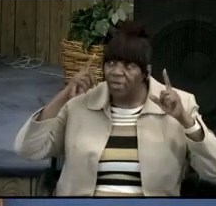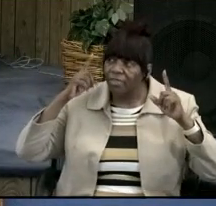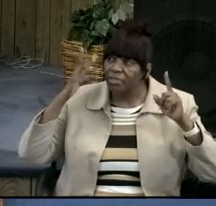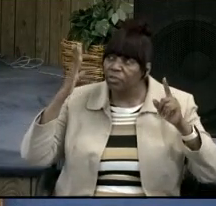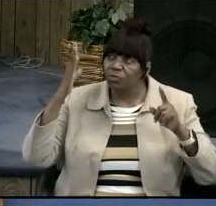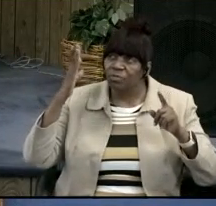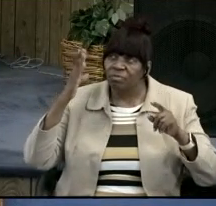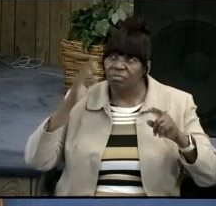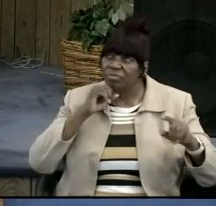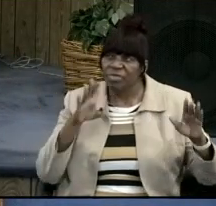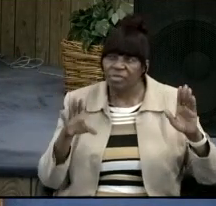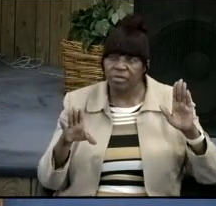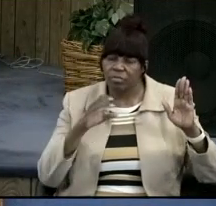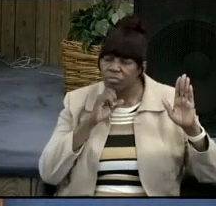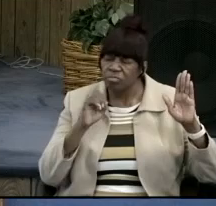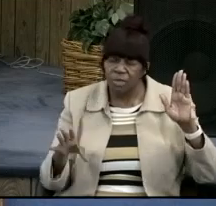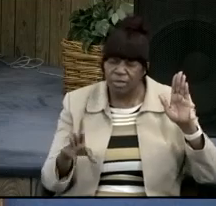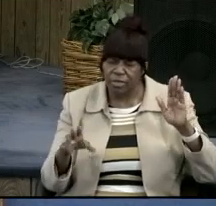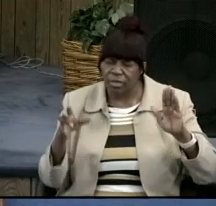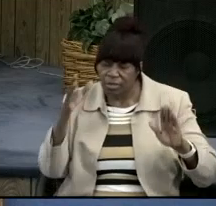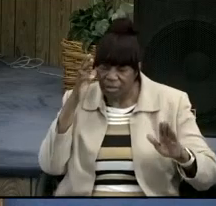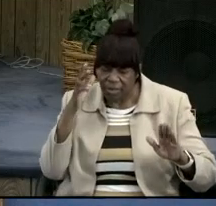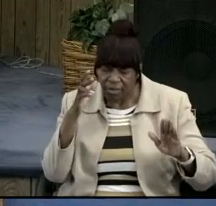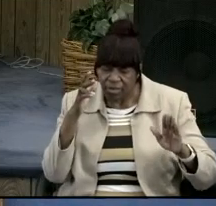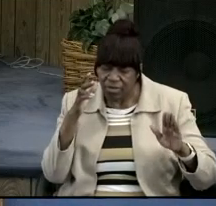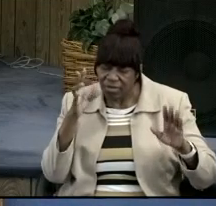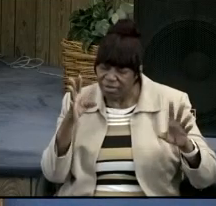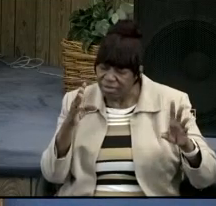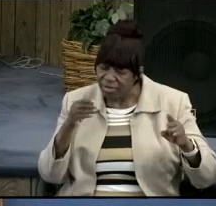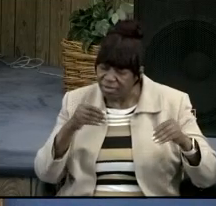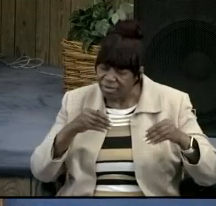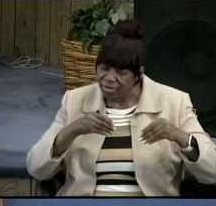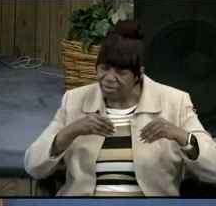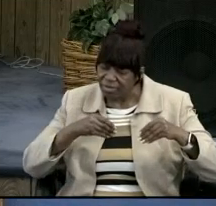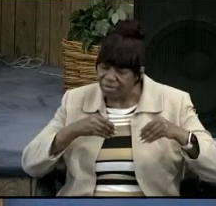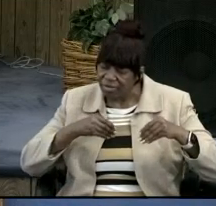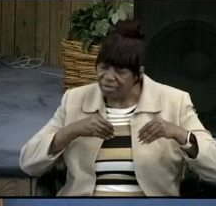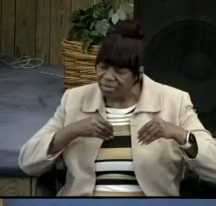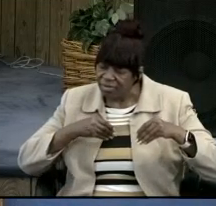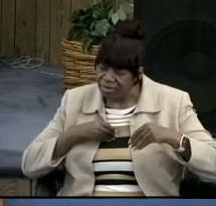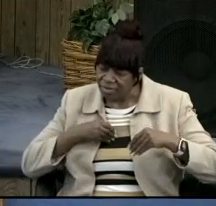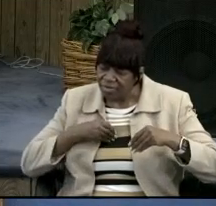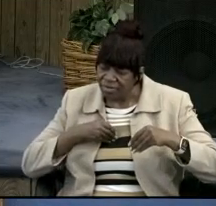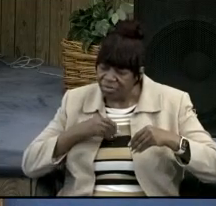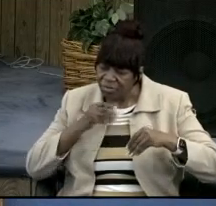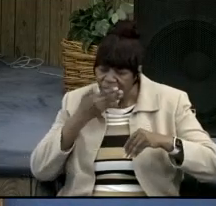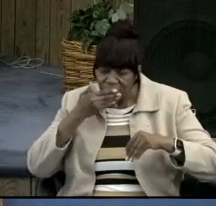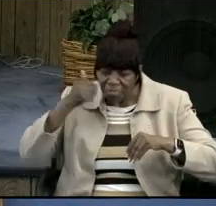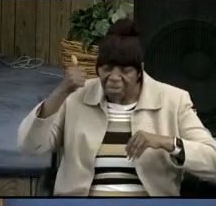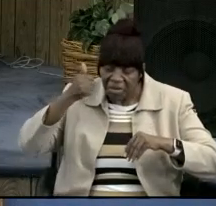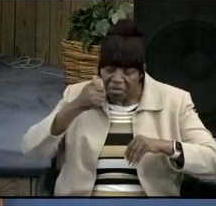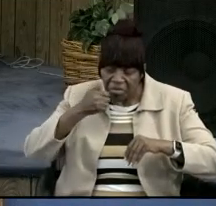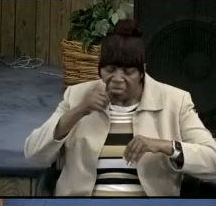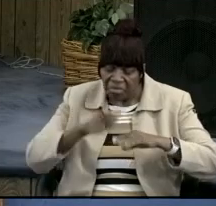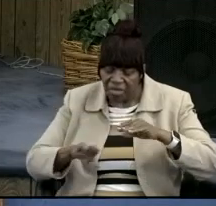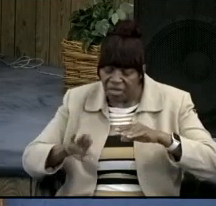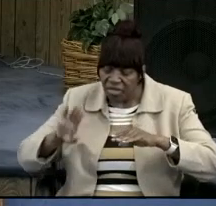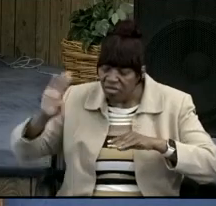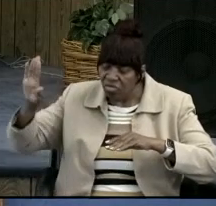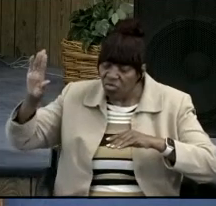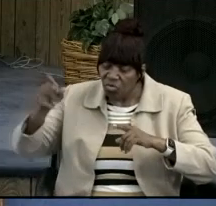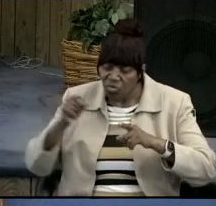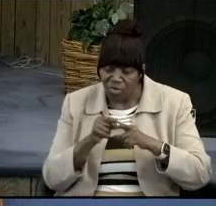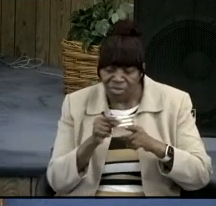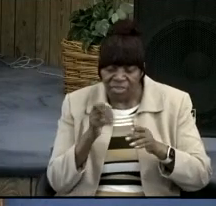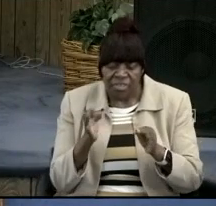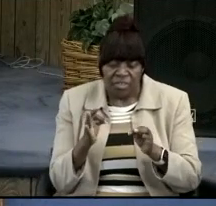surprise, that nothing the enemy comes up with can supplant what you wrote in Romans 10, that